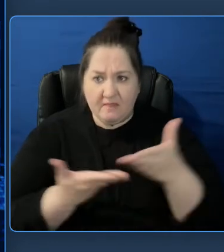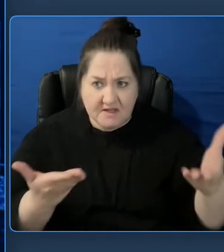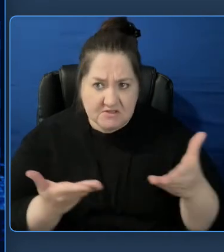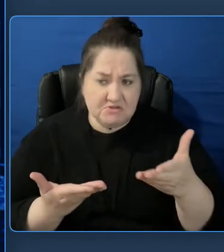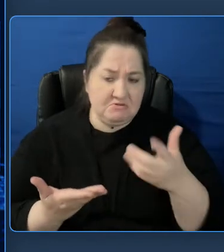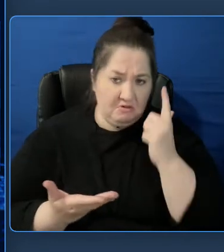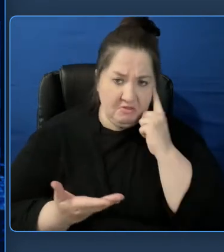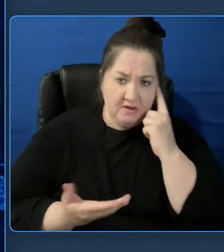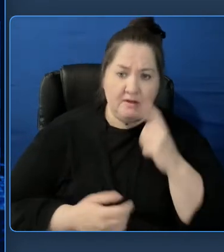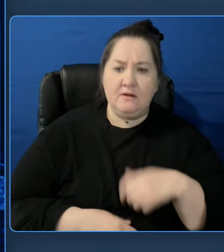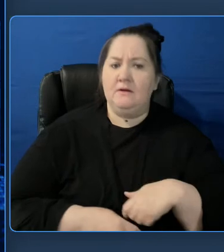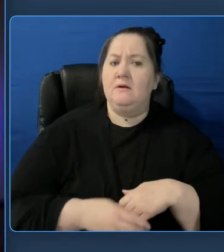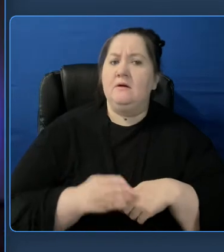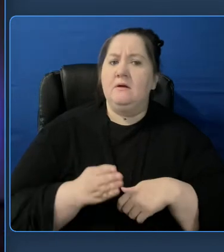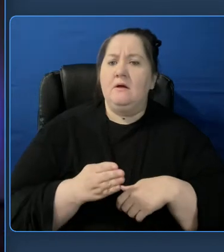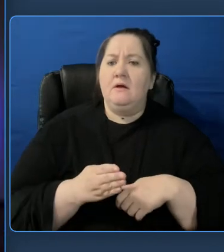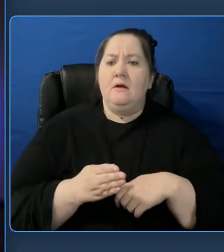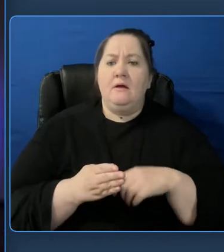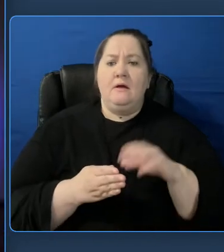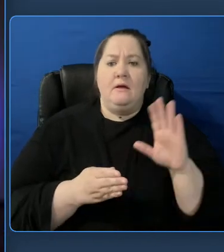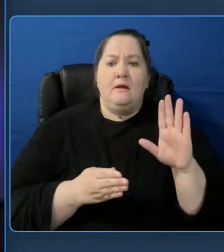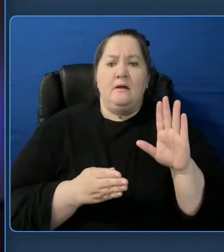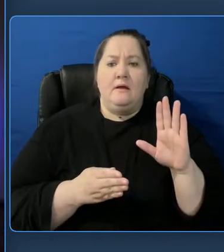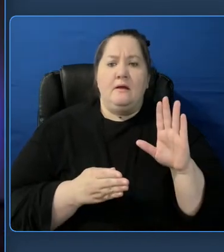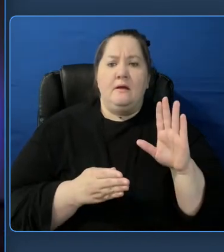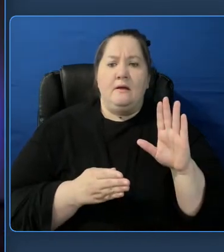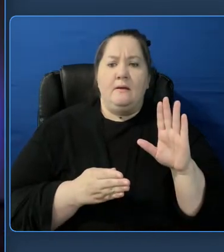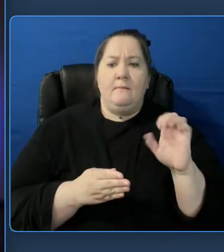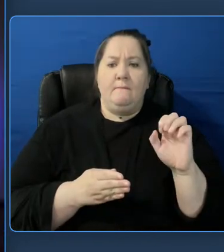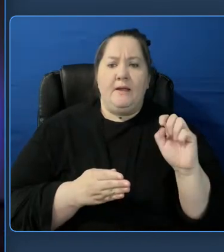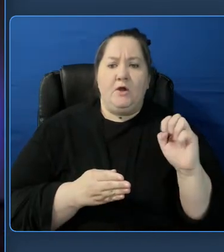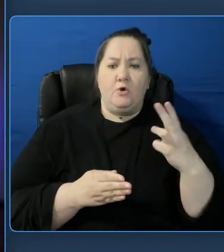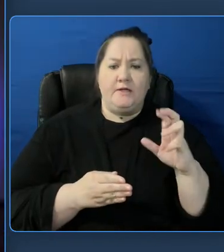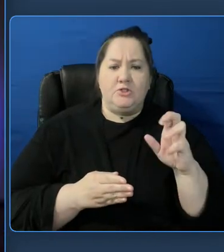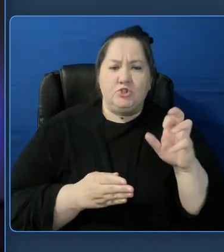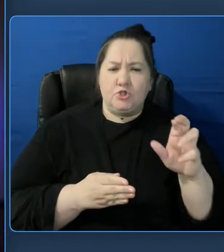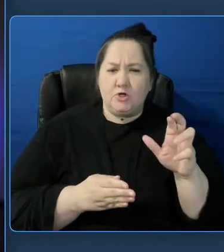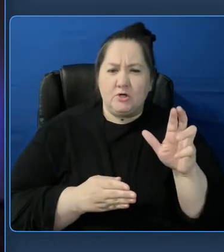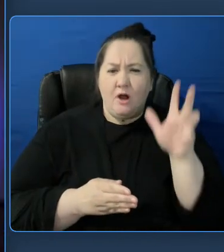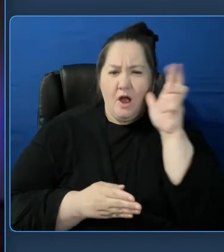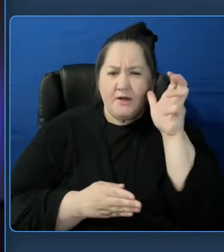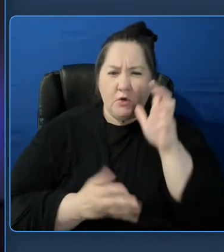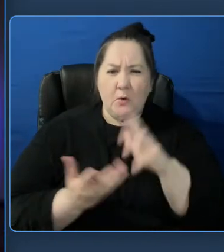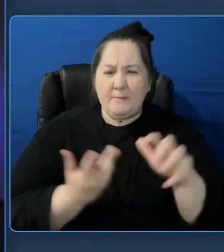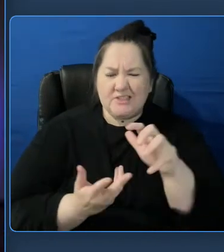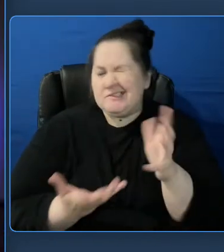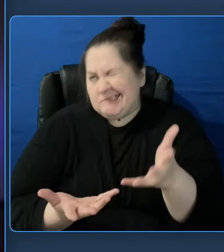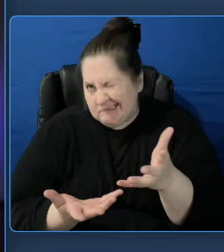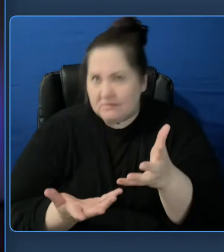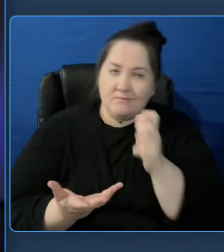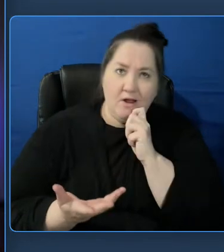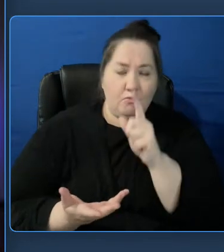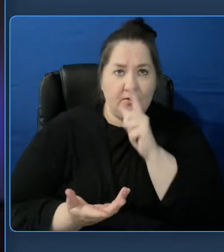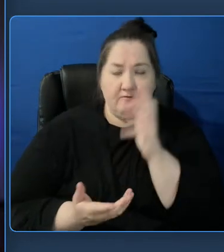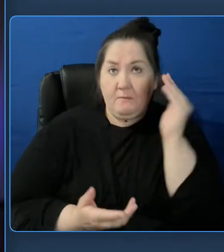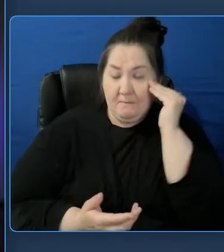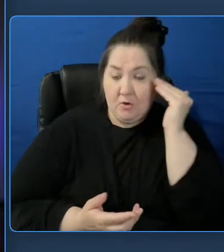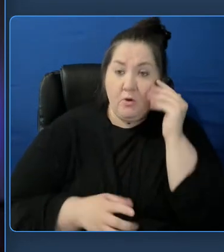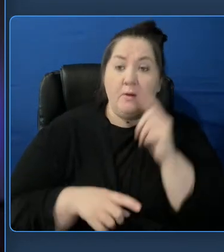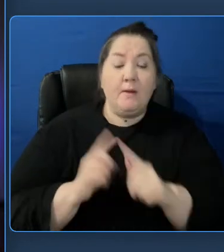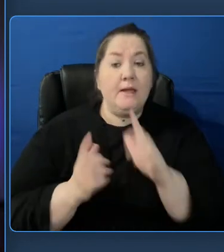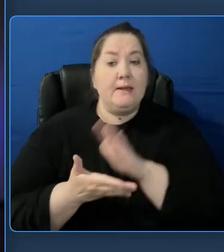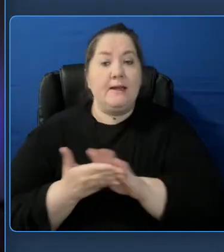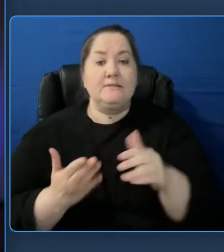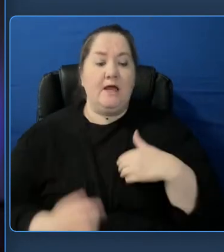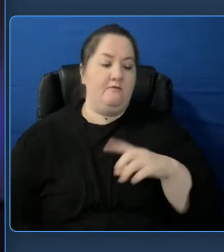not familiar with the Behringer audio mixer, but if I were to suggest anything, I would say if you're going to do an interview like that, it would be nice to have some kind